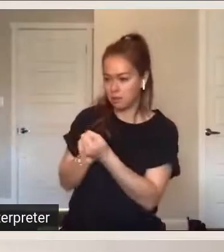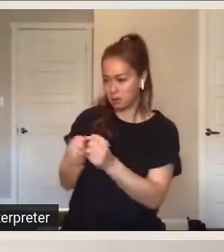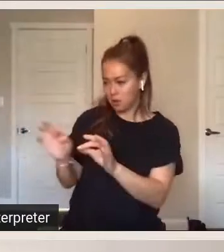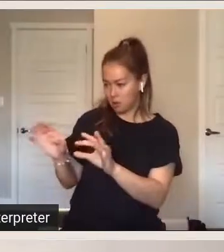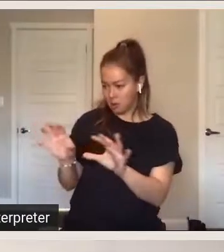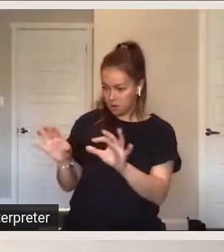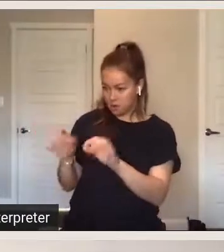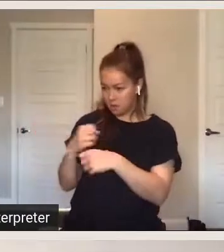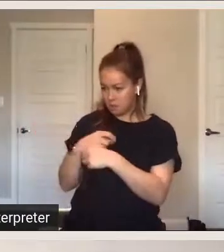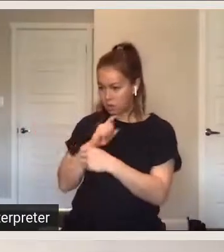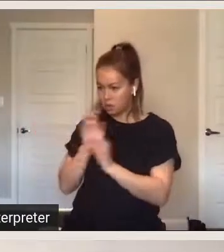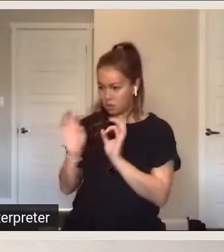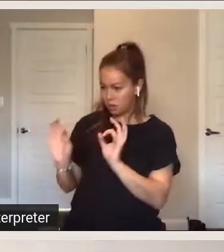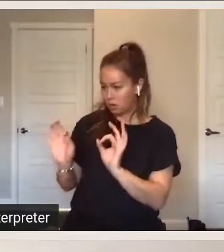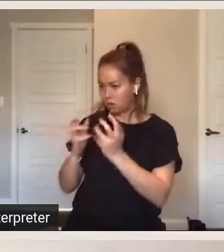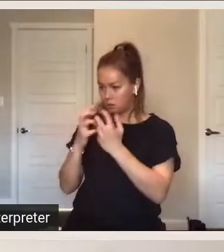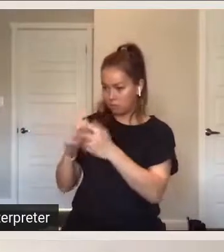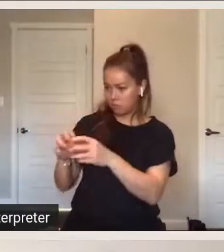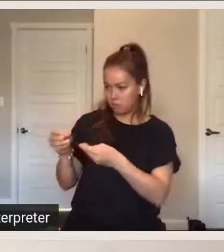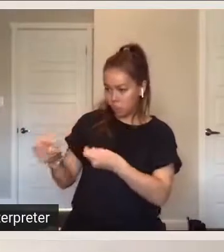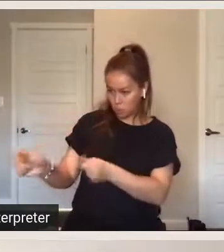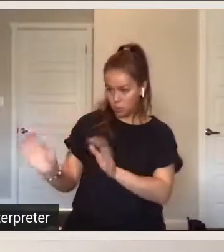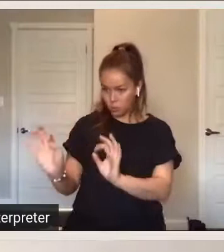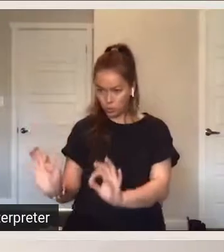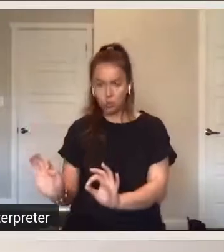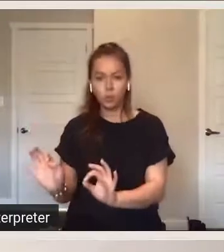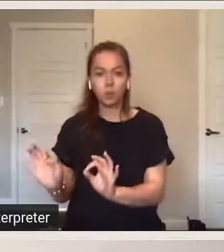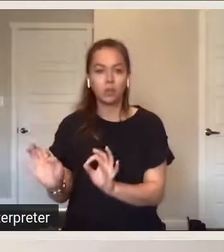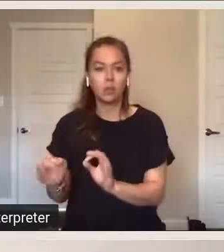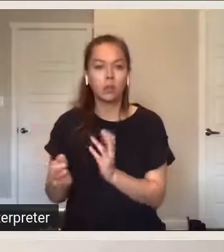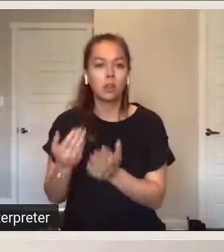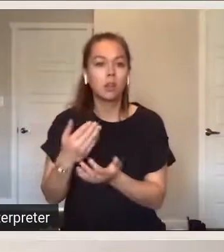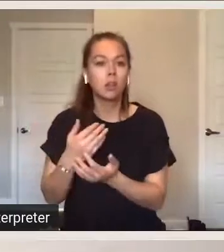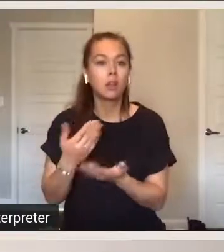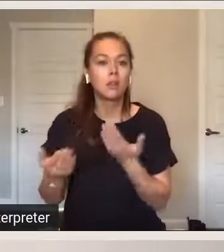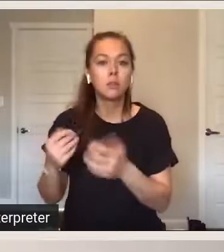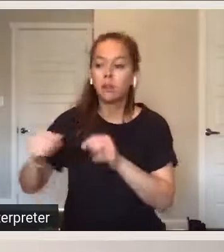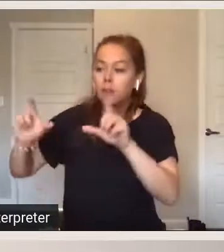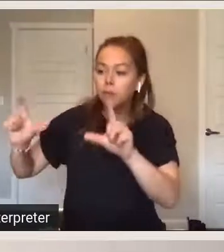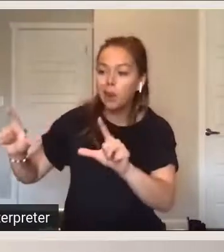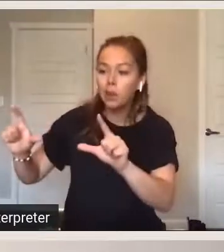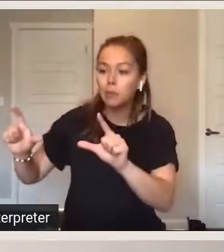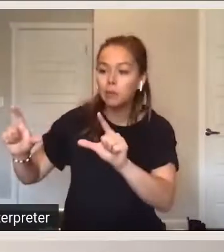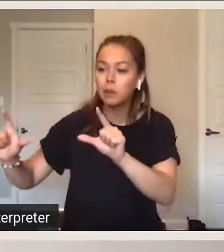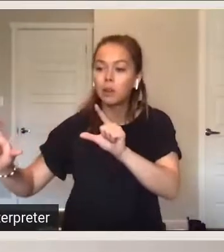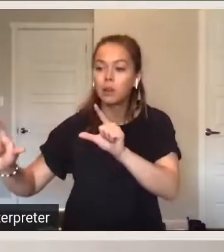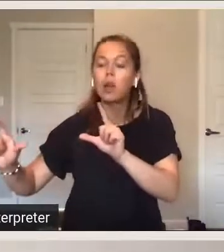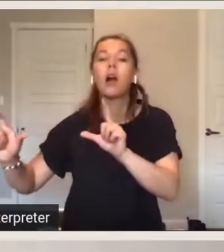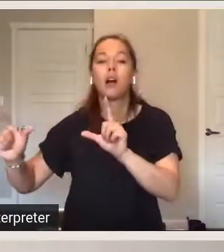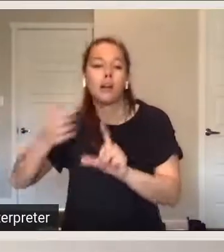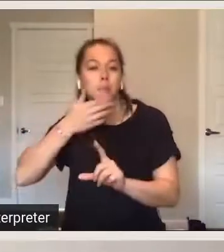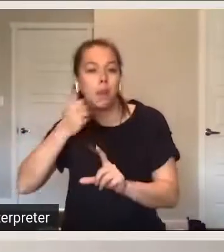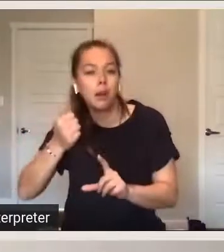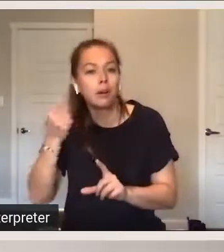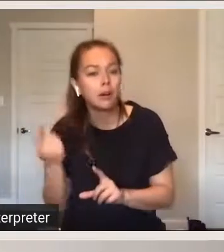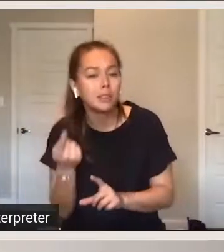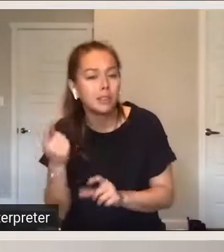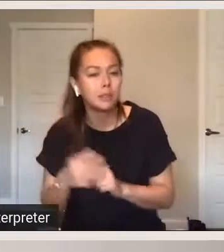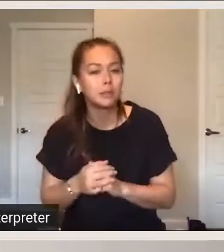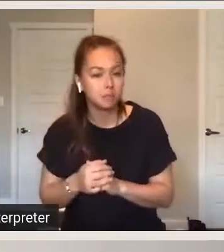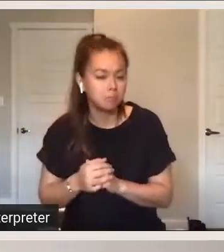But yeah, I think that was just, you know, making sure that the frame looked really filled. The mise-en-scene was very appealing, I